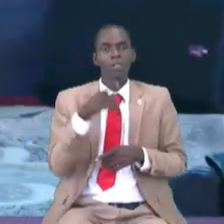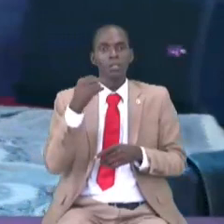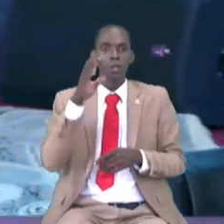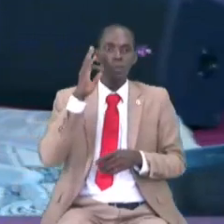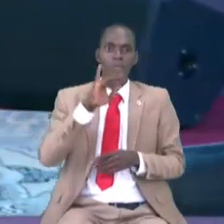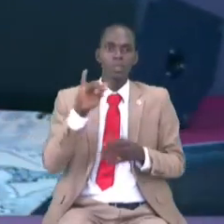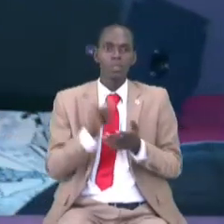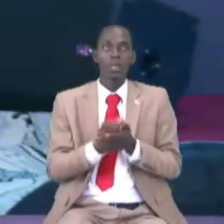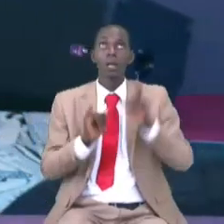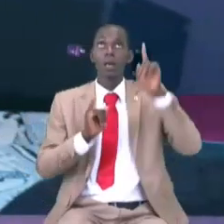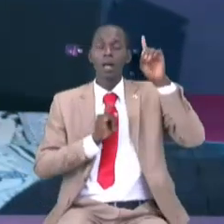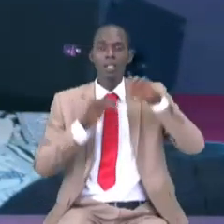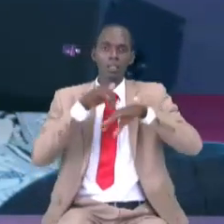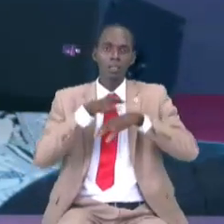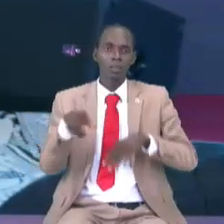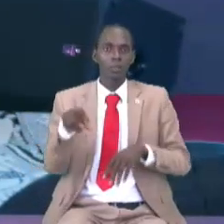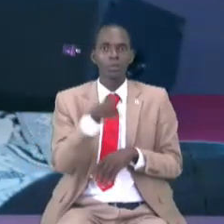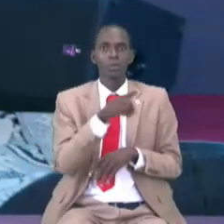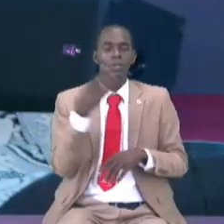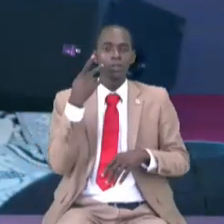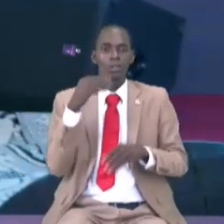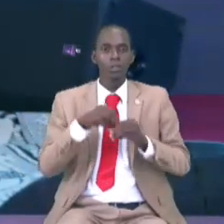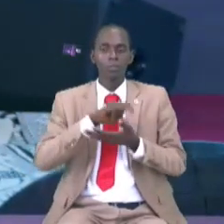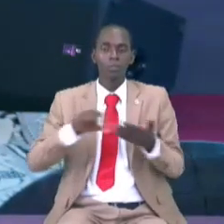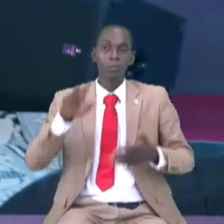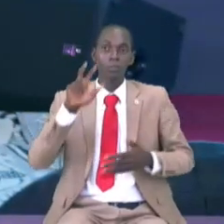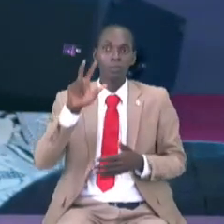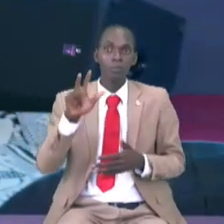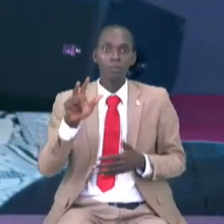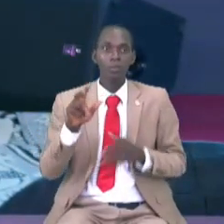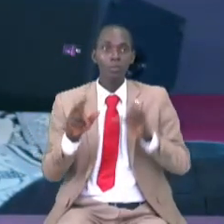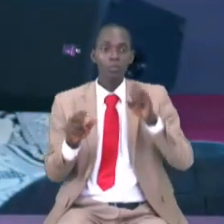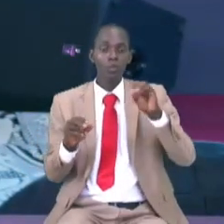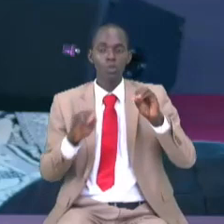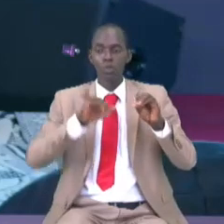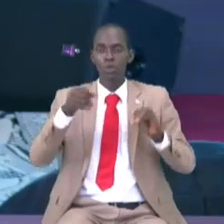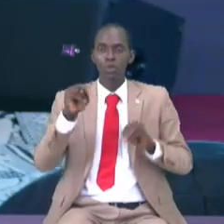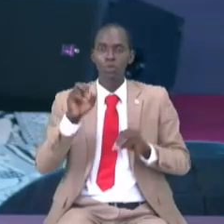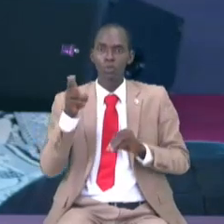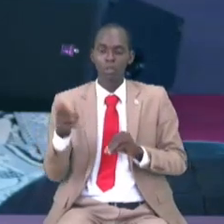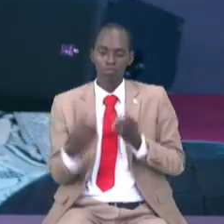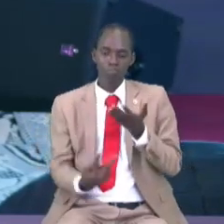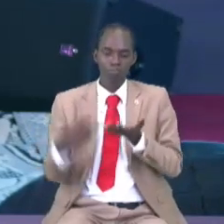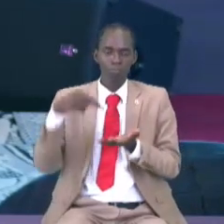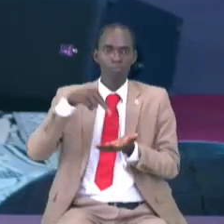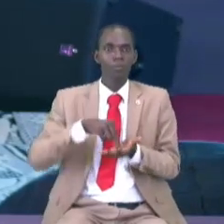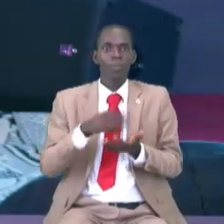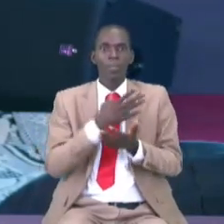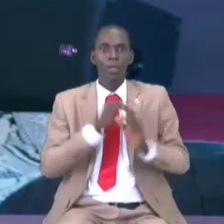so Jonah arose and went unto Nineveh according to the word of the Lord.